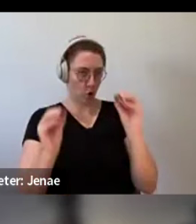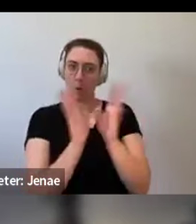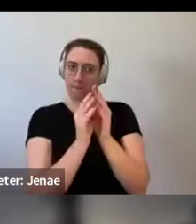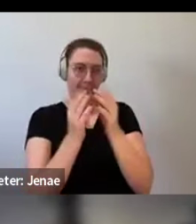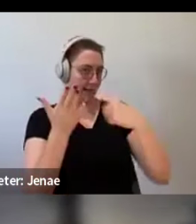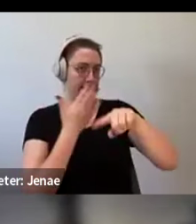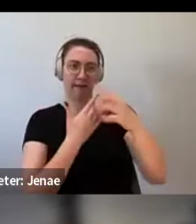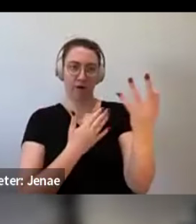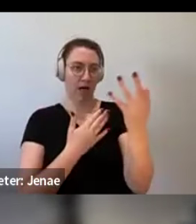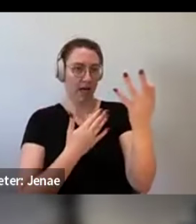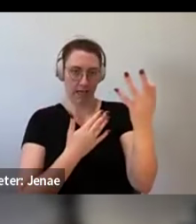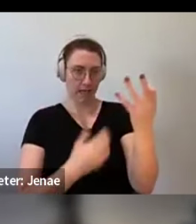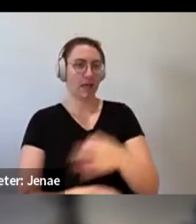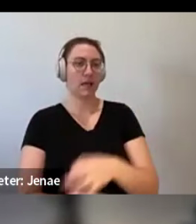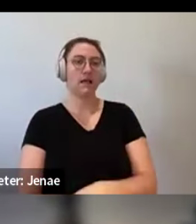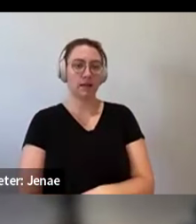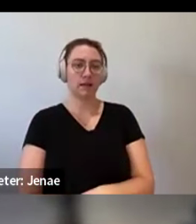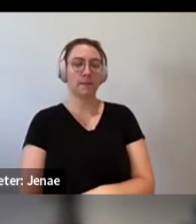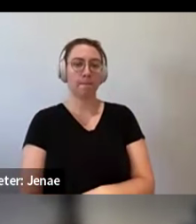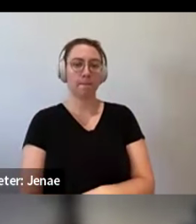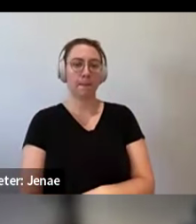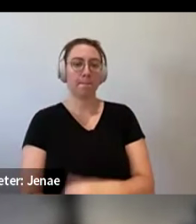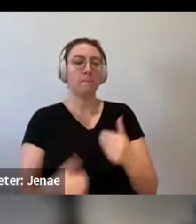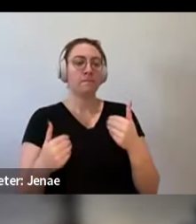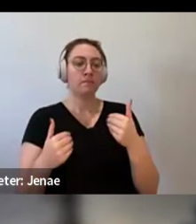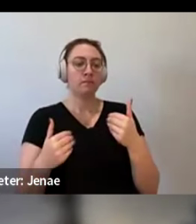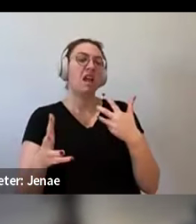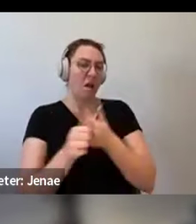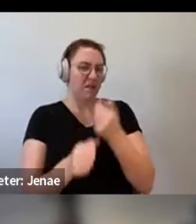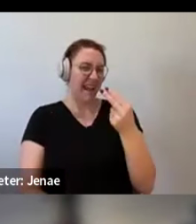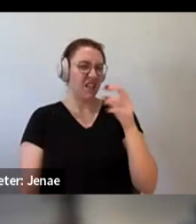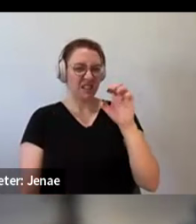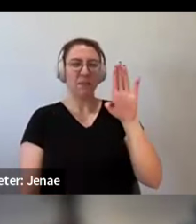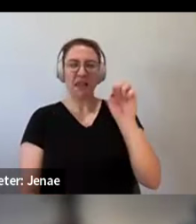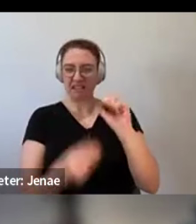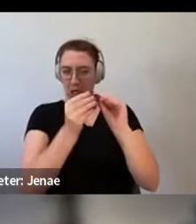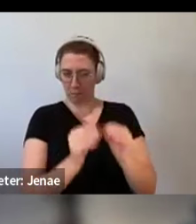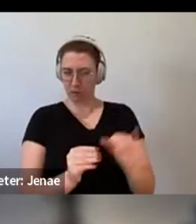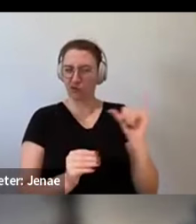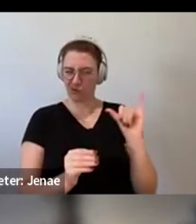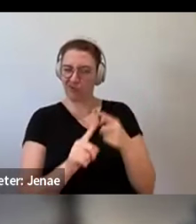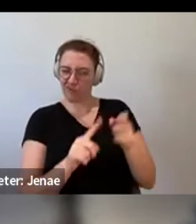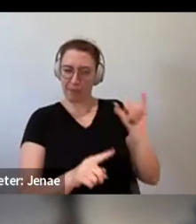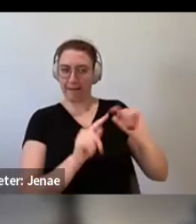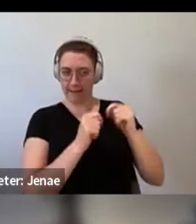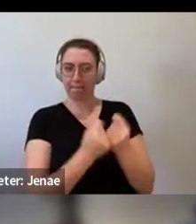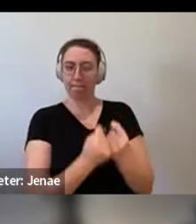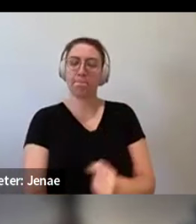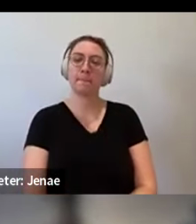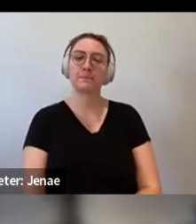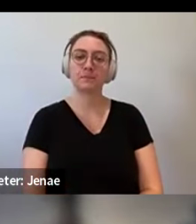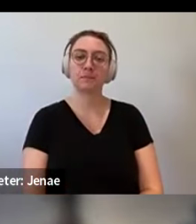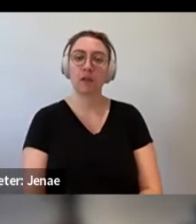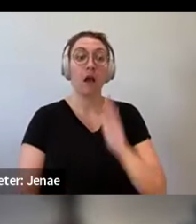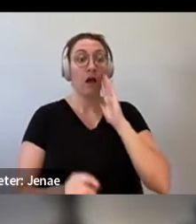next week. We have an update on HCBS numbers as well from our HCBS team. So I will